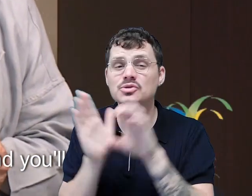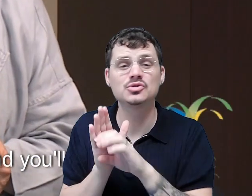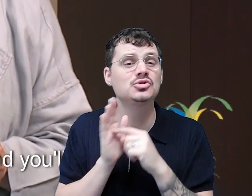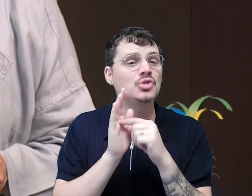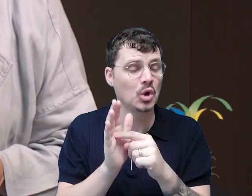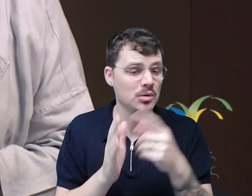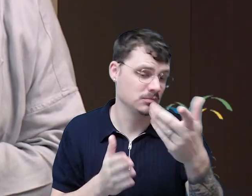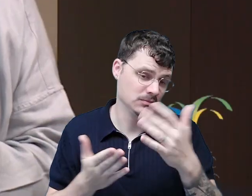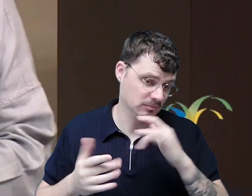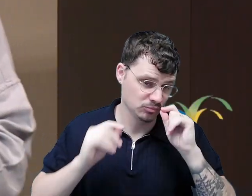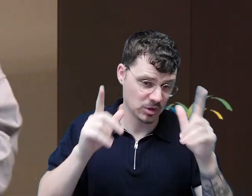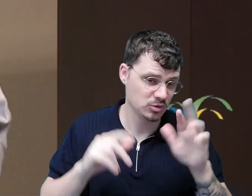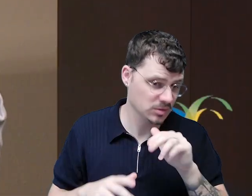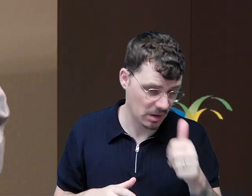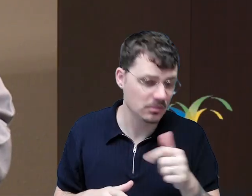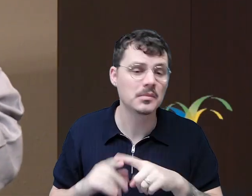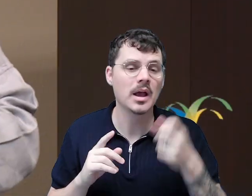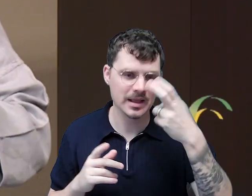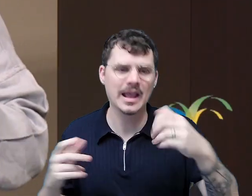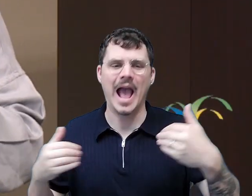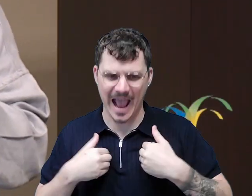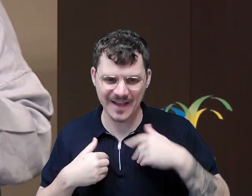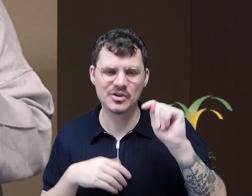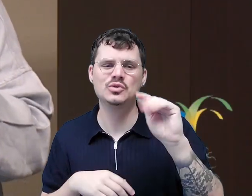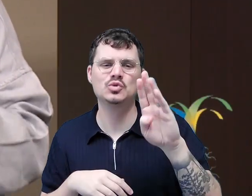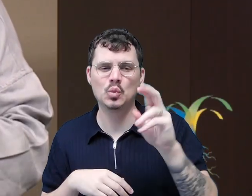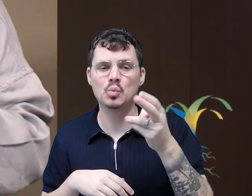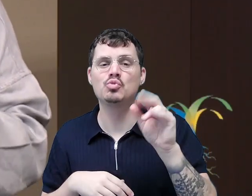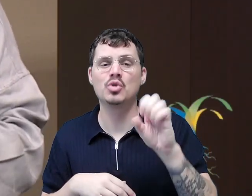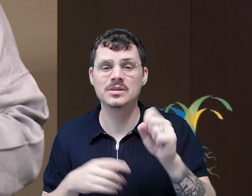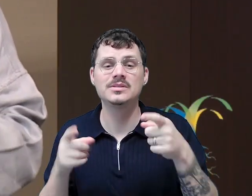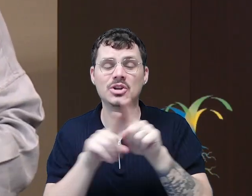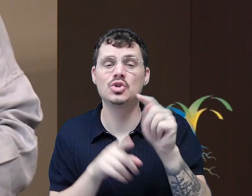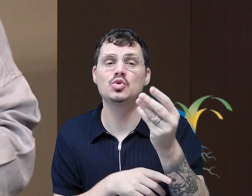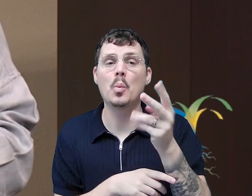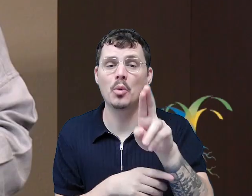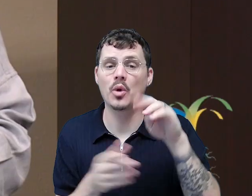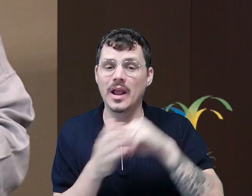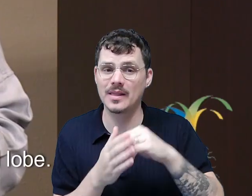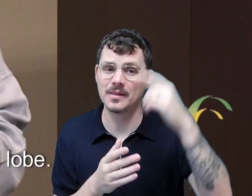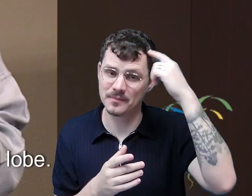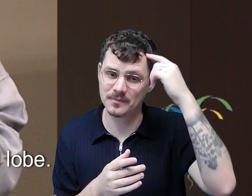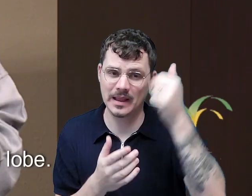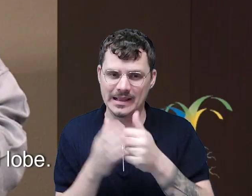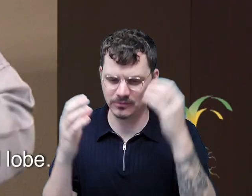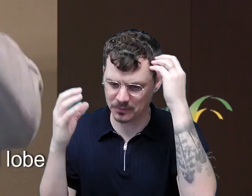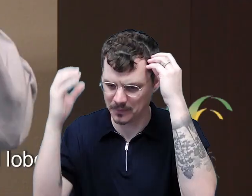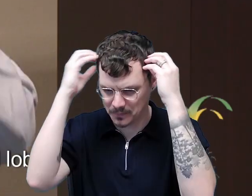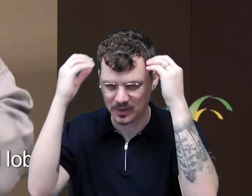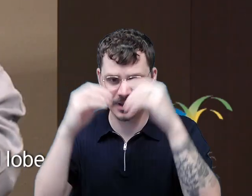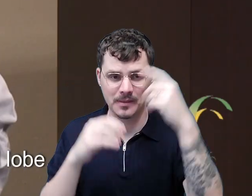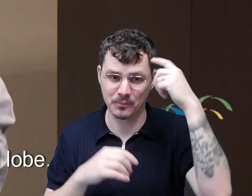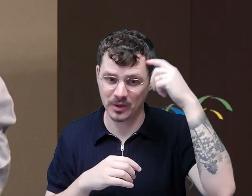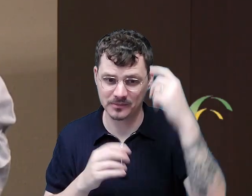report showed, and you'll not be surprised like this, that he had tuberous type tumors in his brain, 1 in